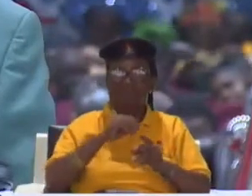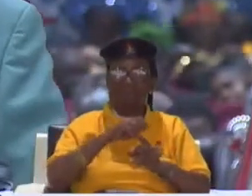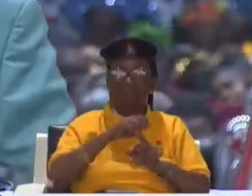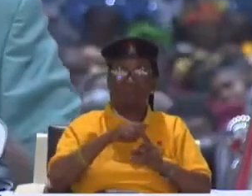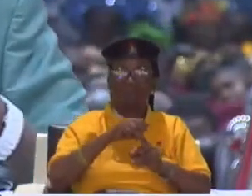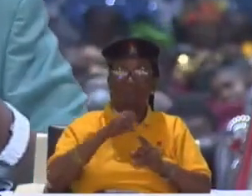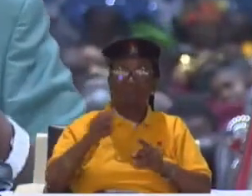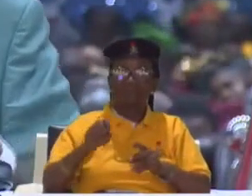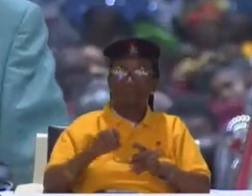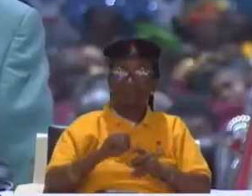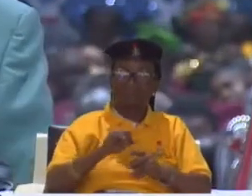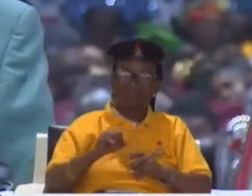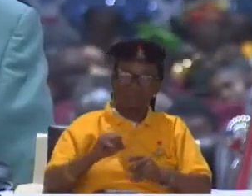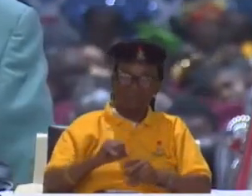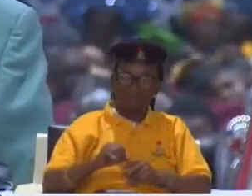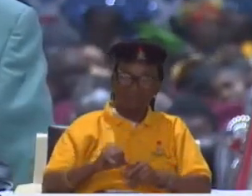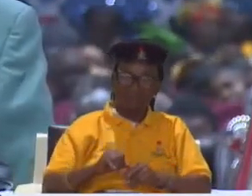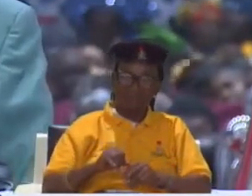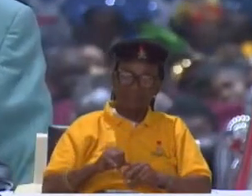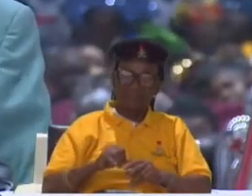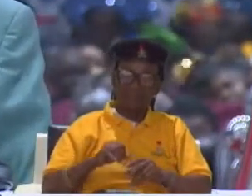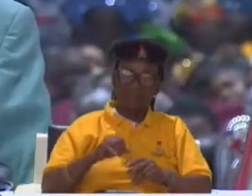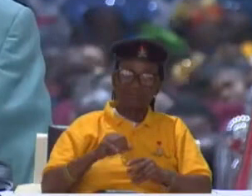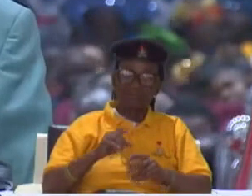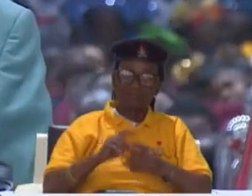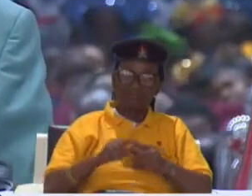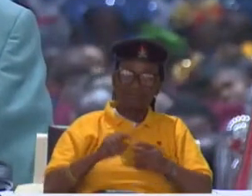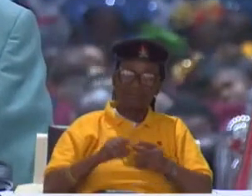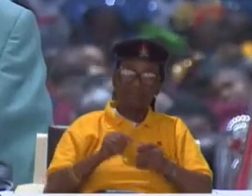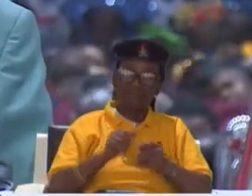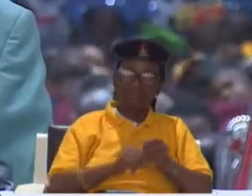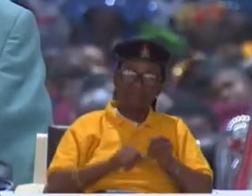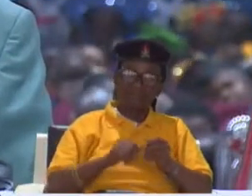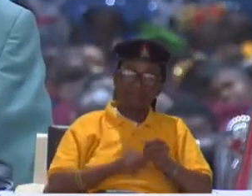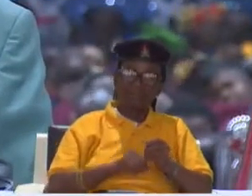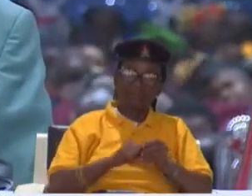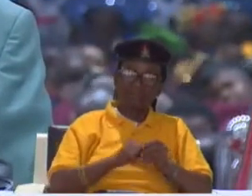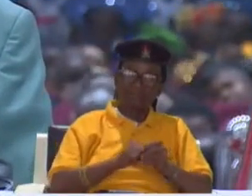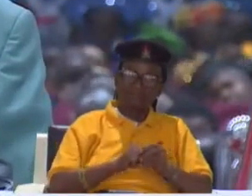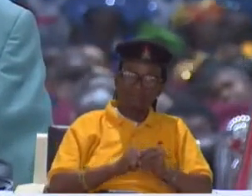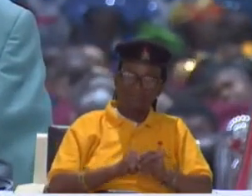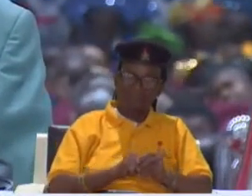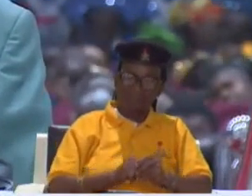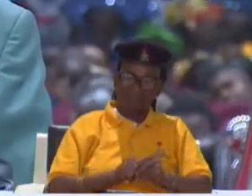to every situation surrounding some